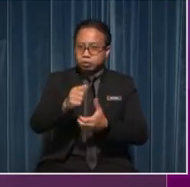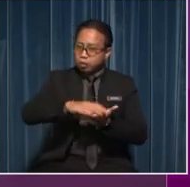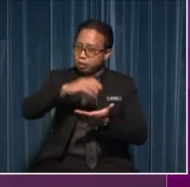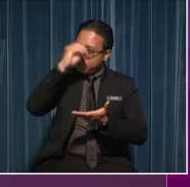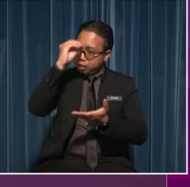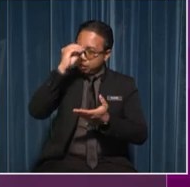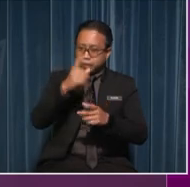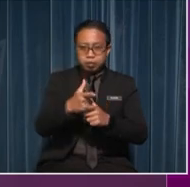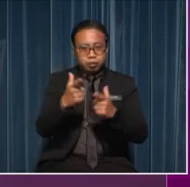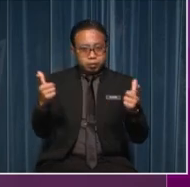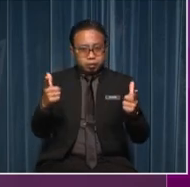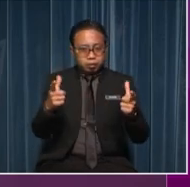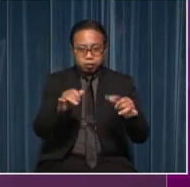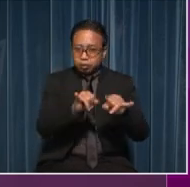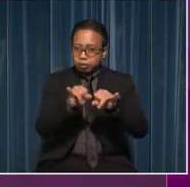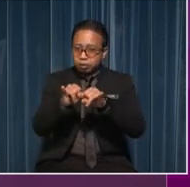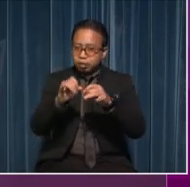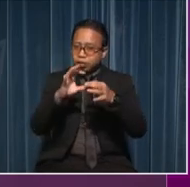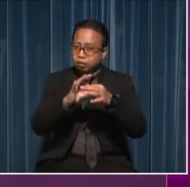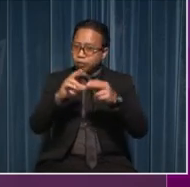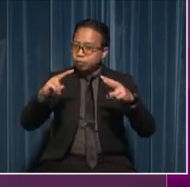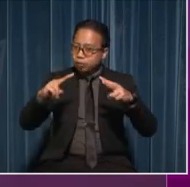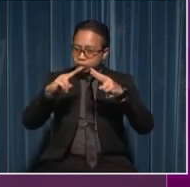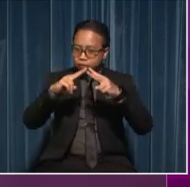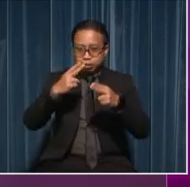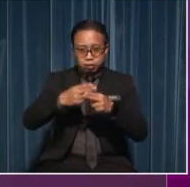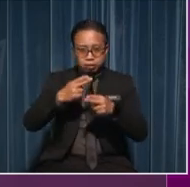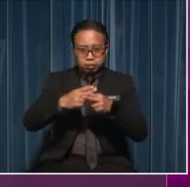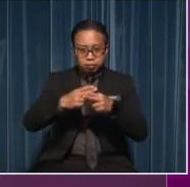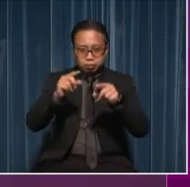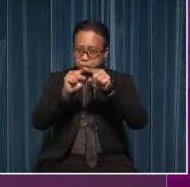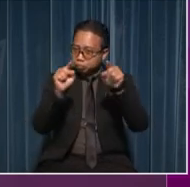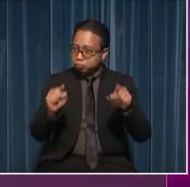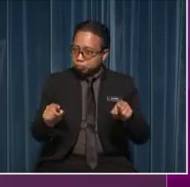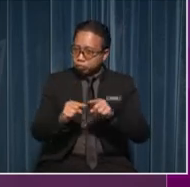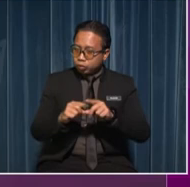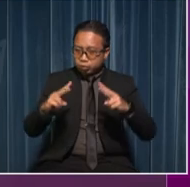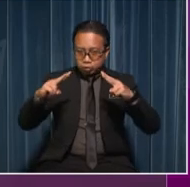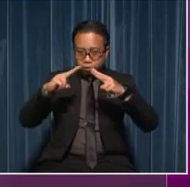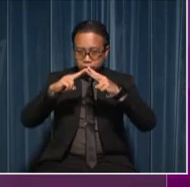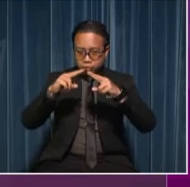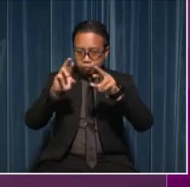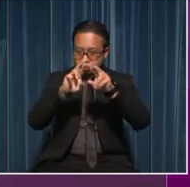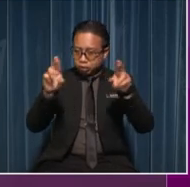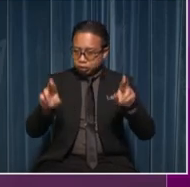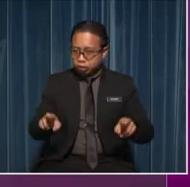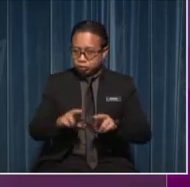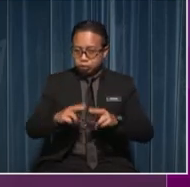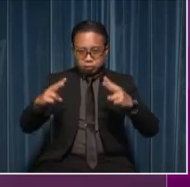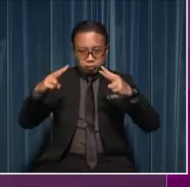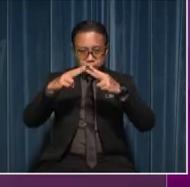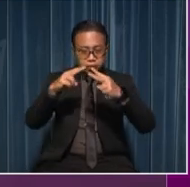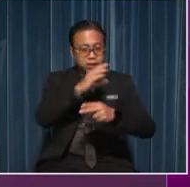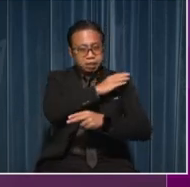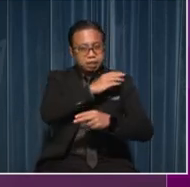the different types of prisms, namely the square prism, the rectangular prism, and